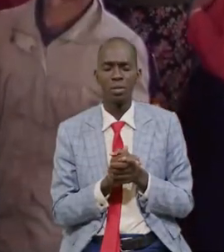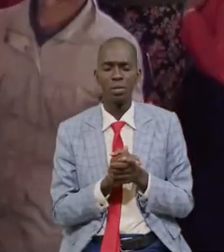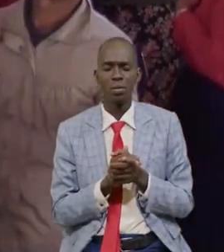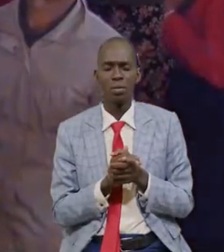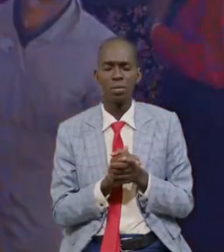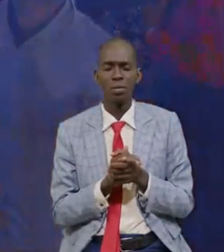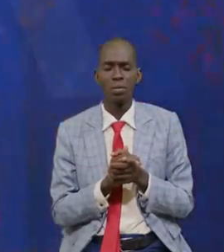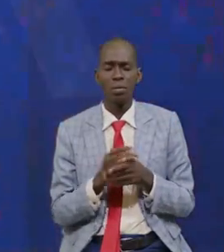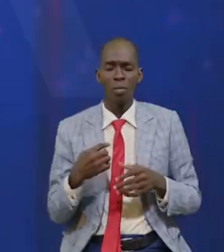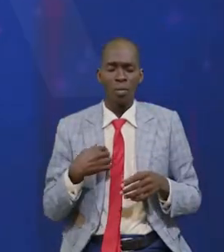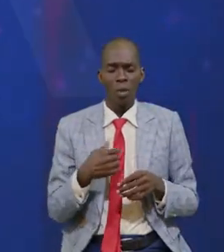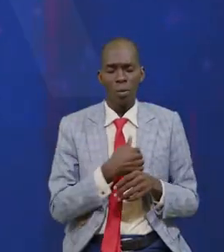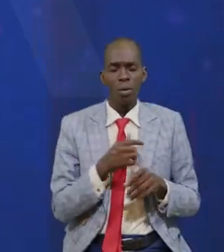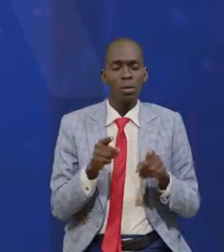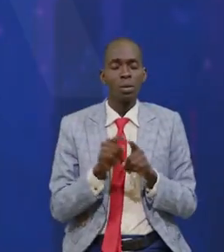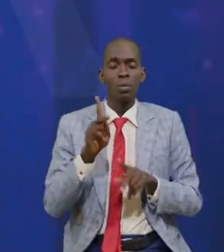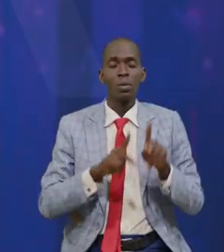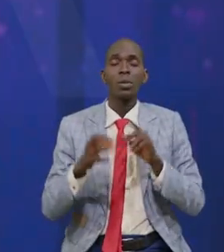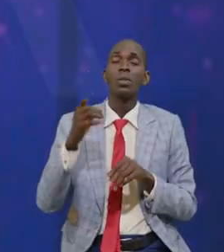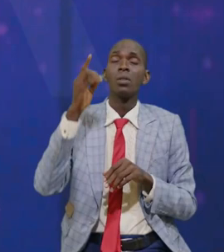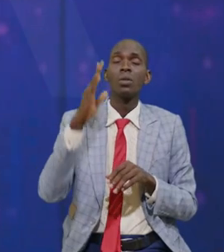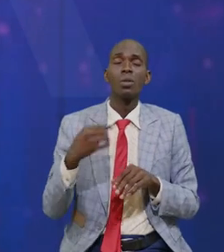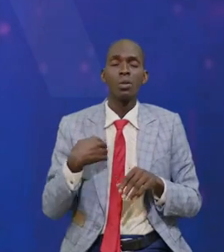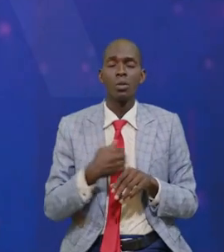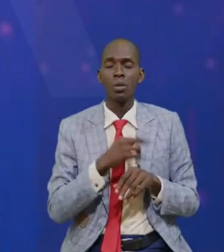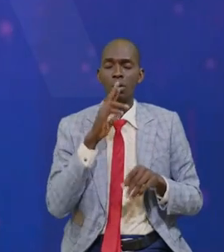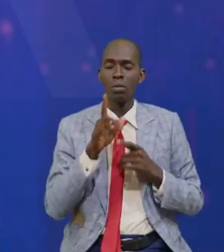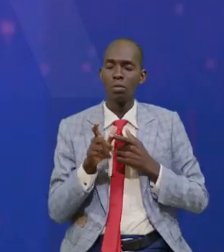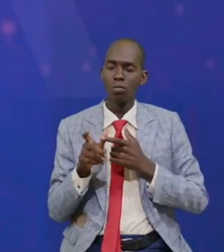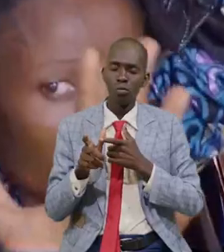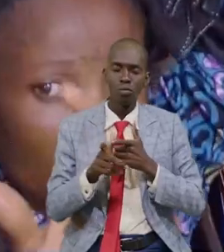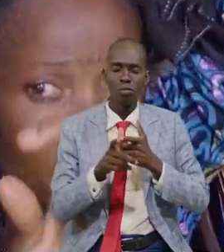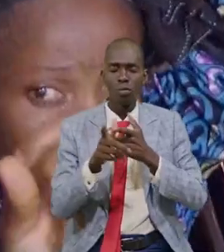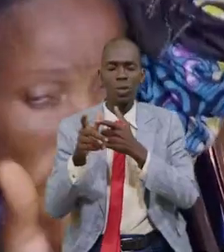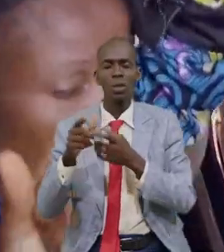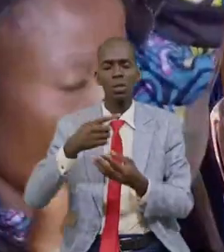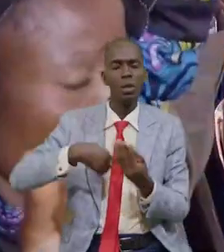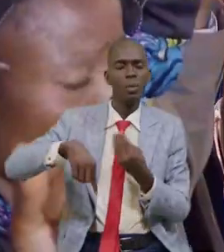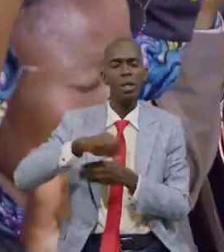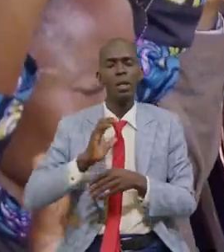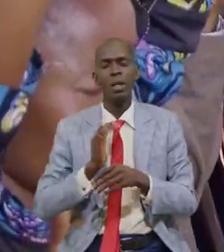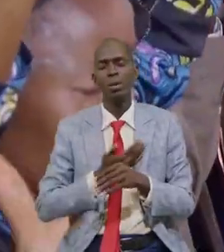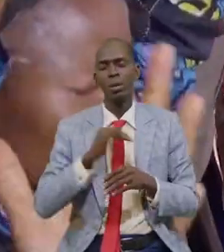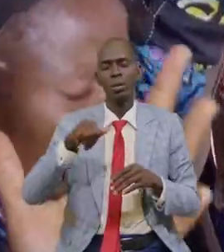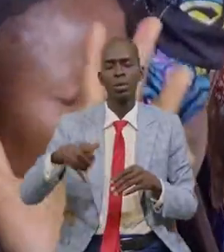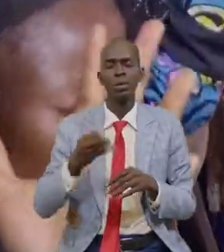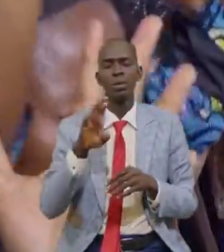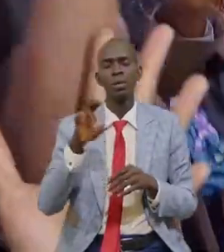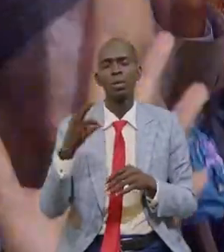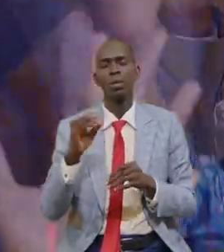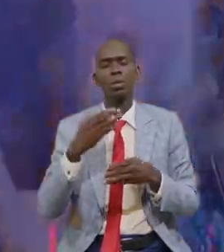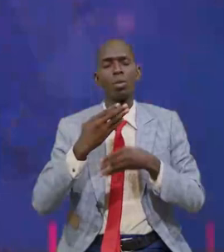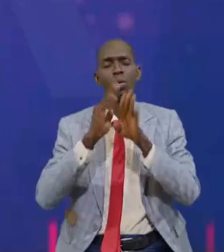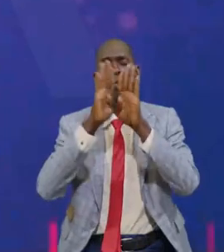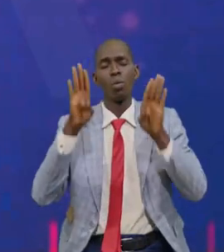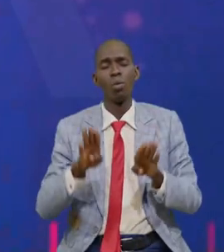We as the people of God, we're running around our Jericho walls. All the Jericho